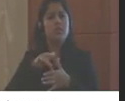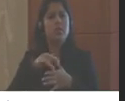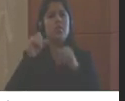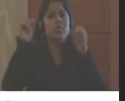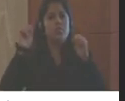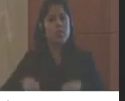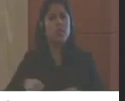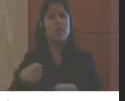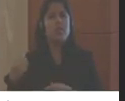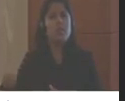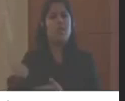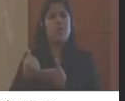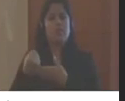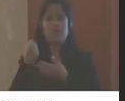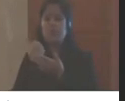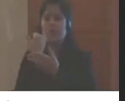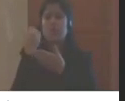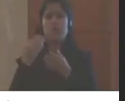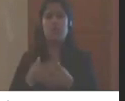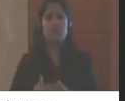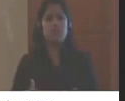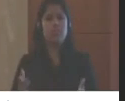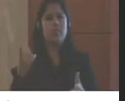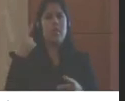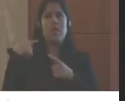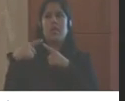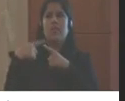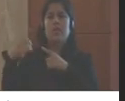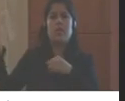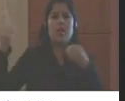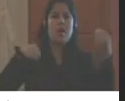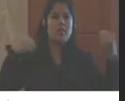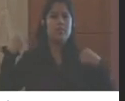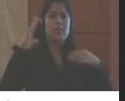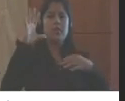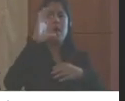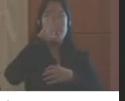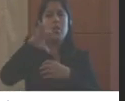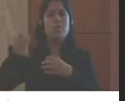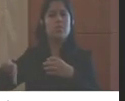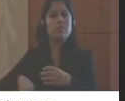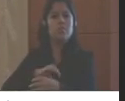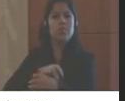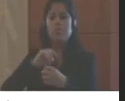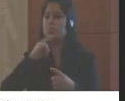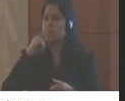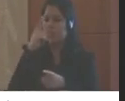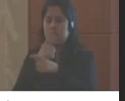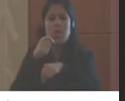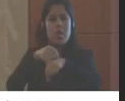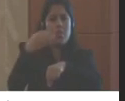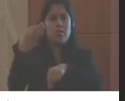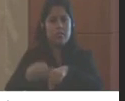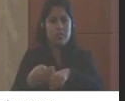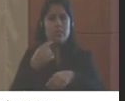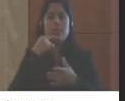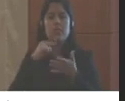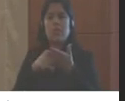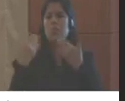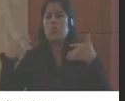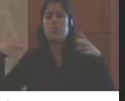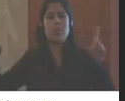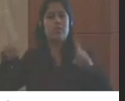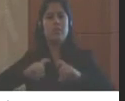The national warning system is complementary to the map, and it allows us to issue warnings in real time through